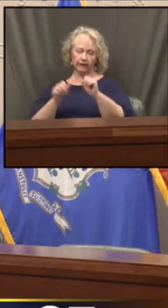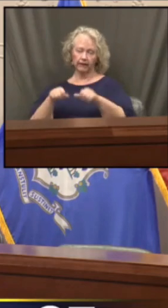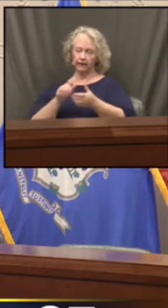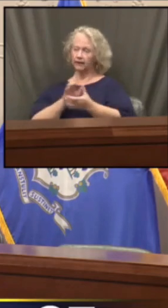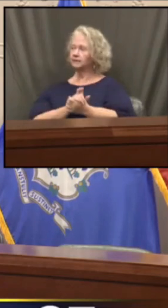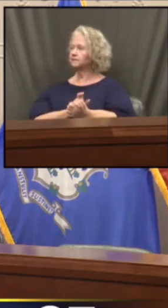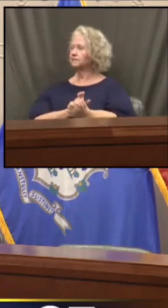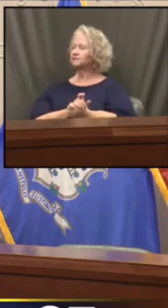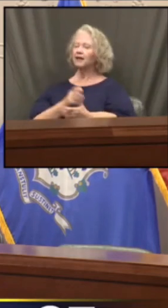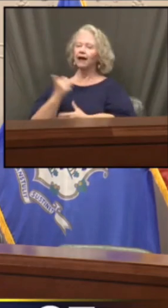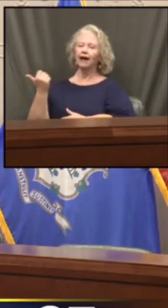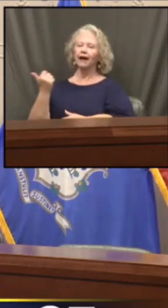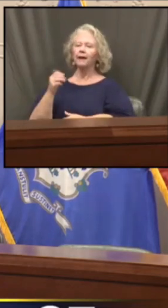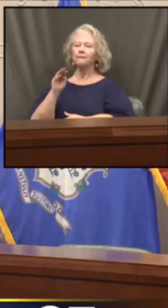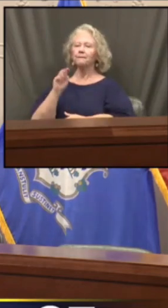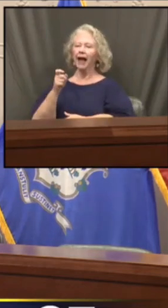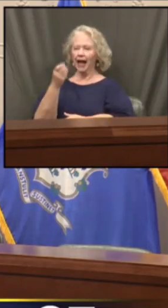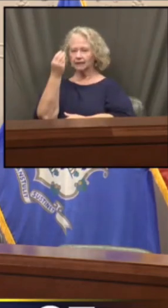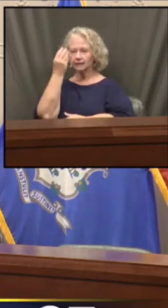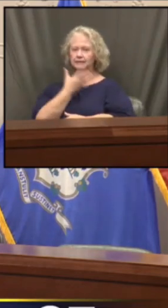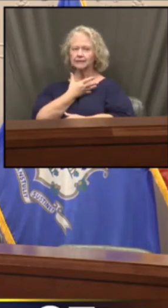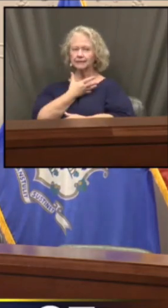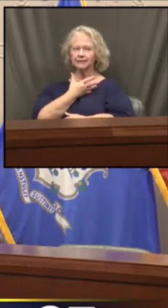I think I got the signal from Max.